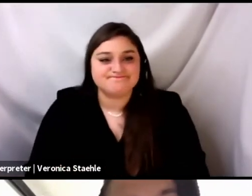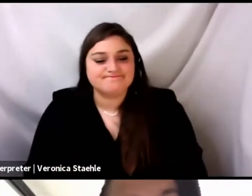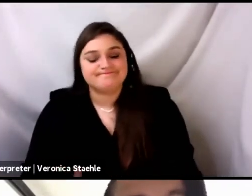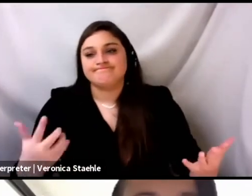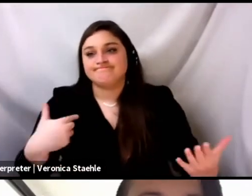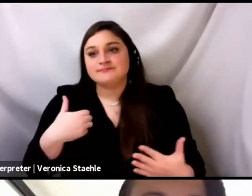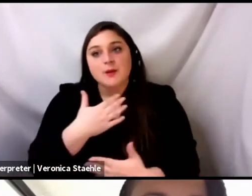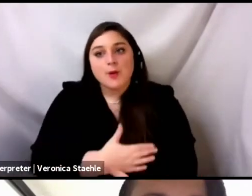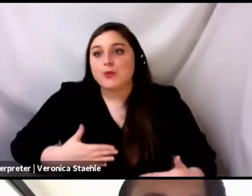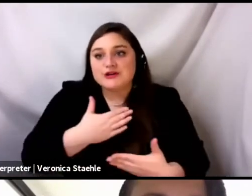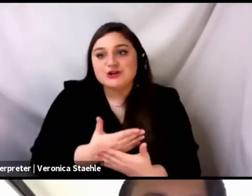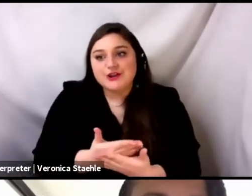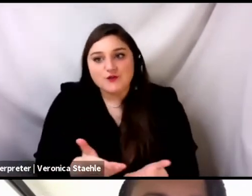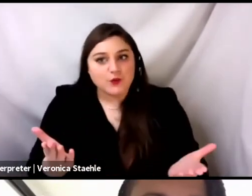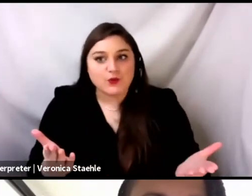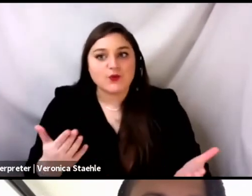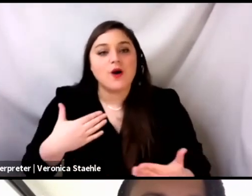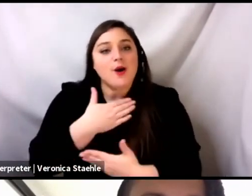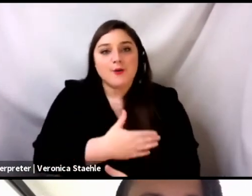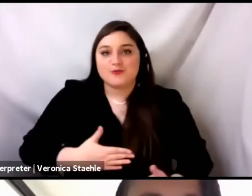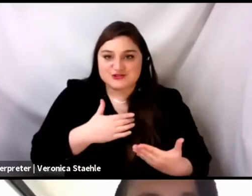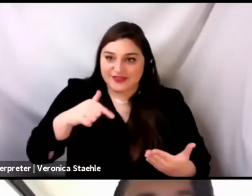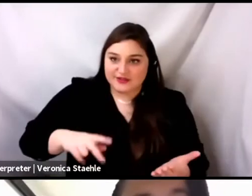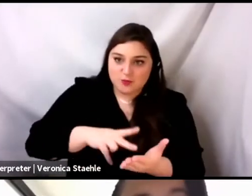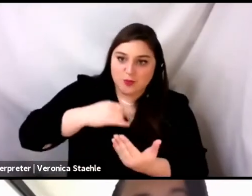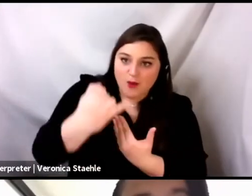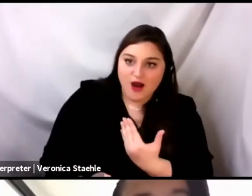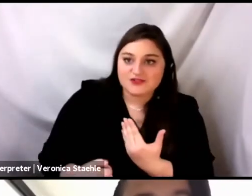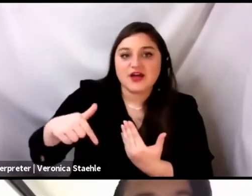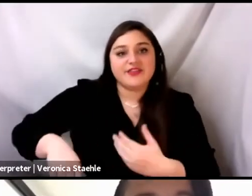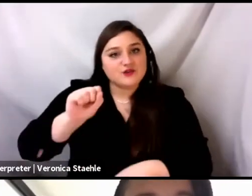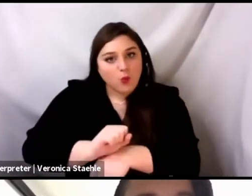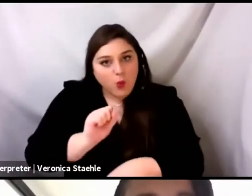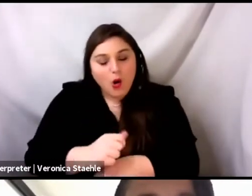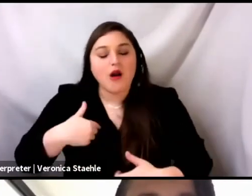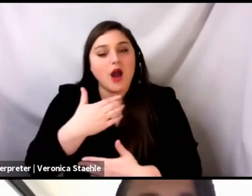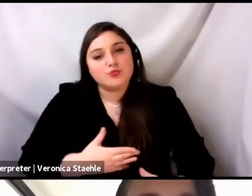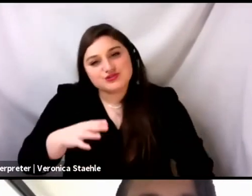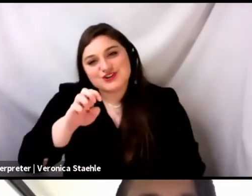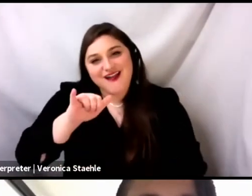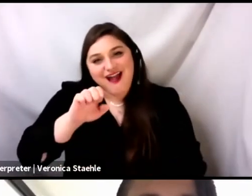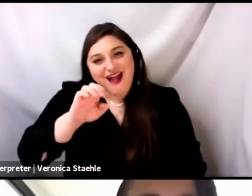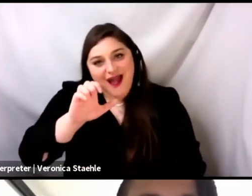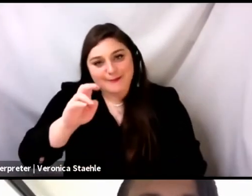appreciative of both of you, of this project, of this work. I'm appreciative of Eyebeam for asking me to host